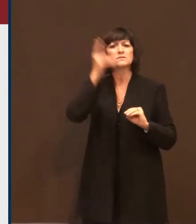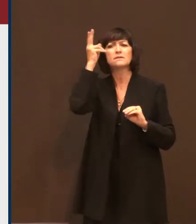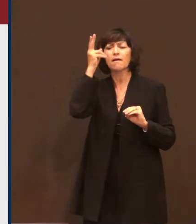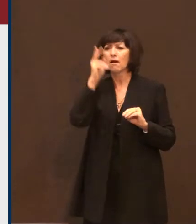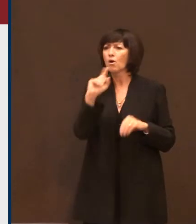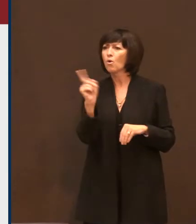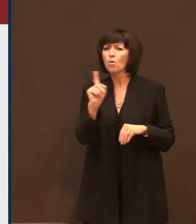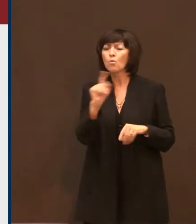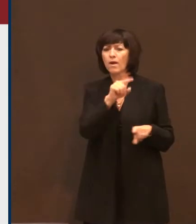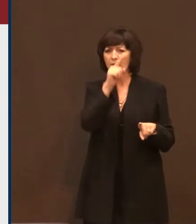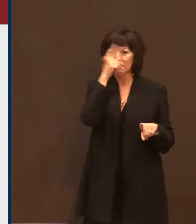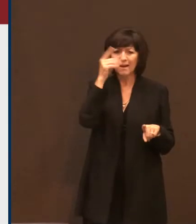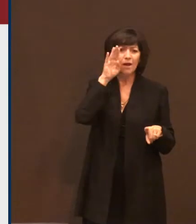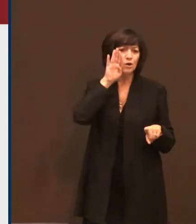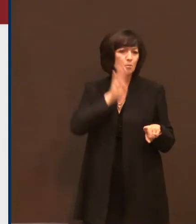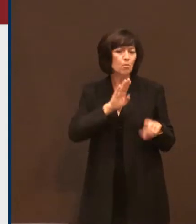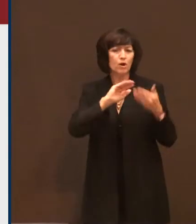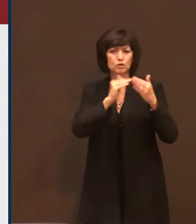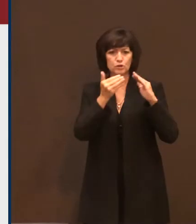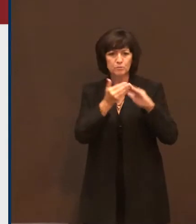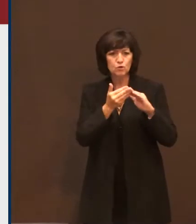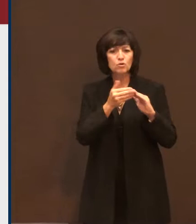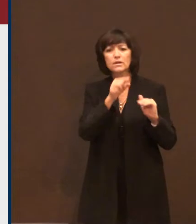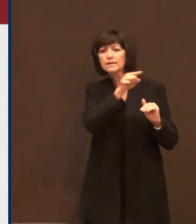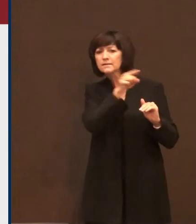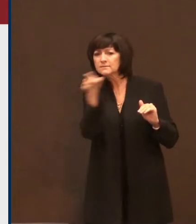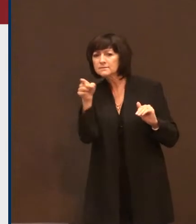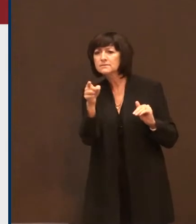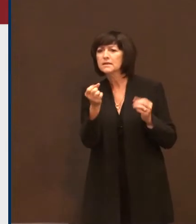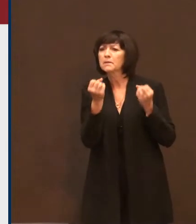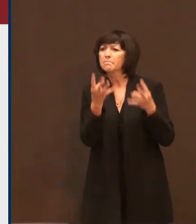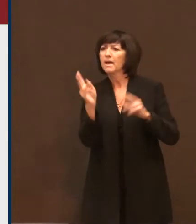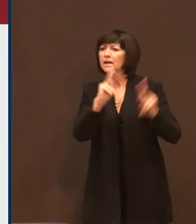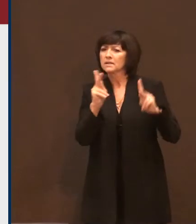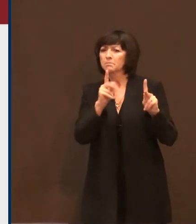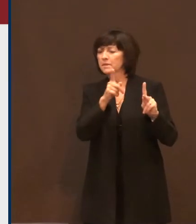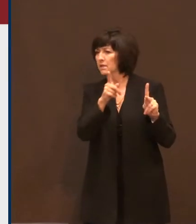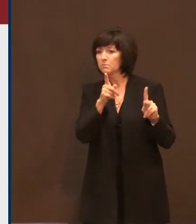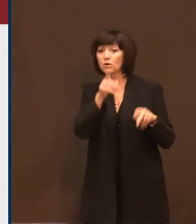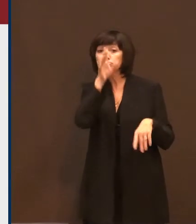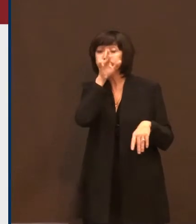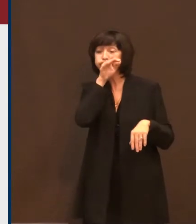where we have high numbers of non-English speakers.